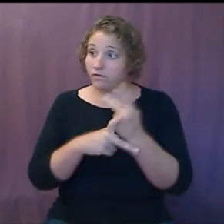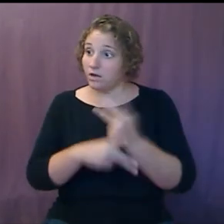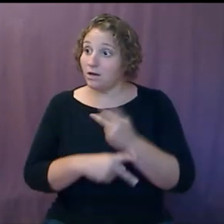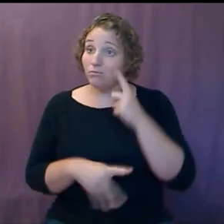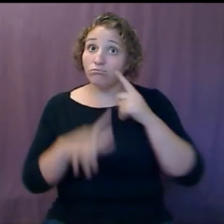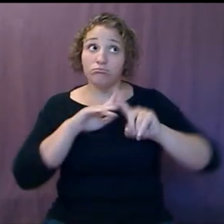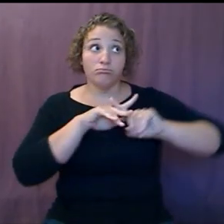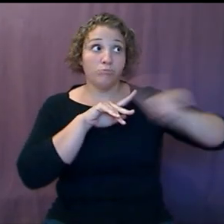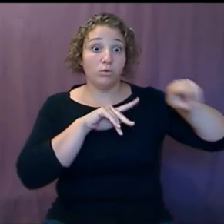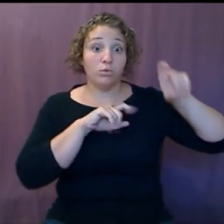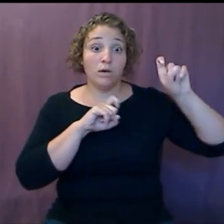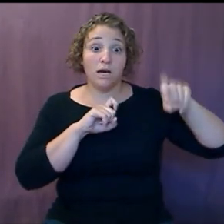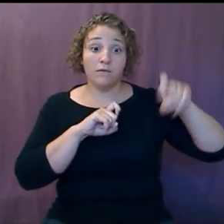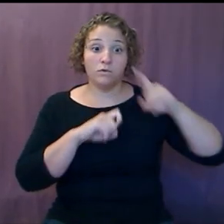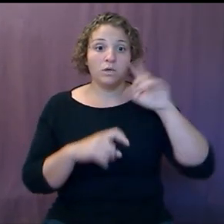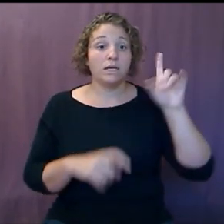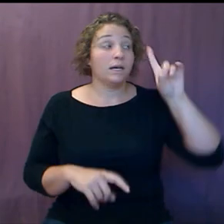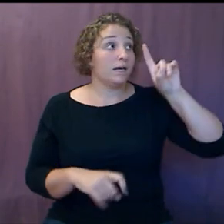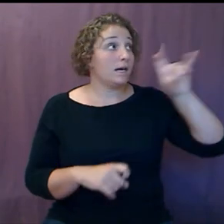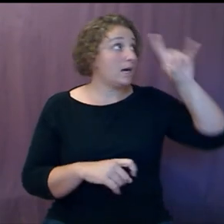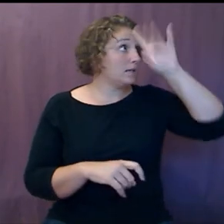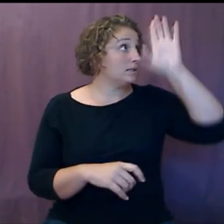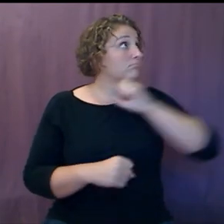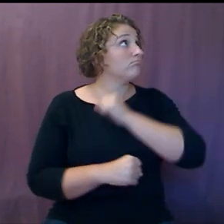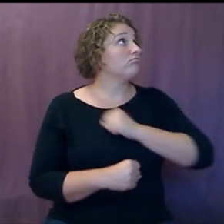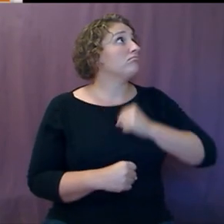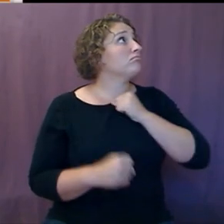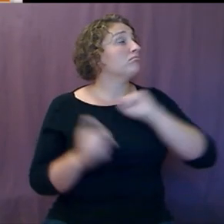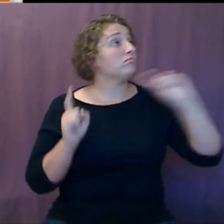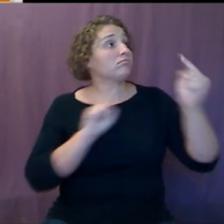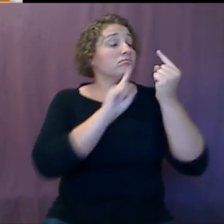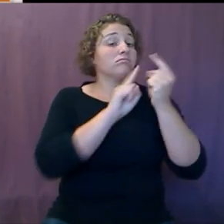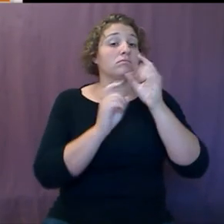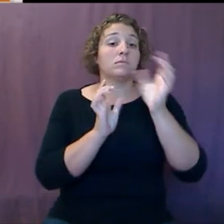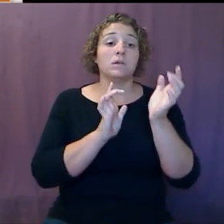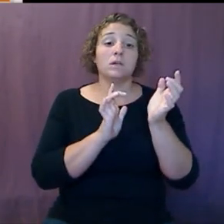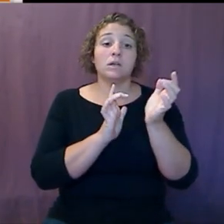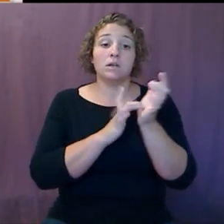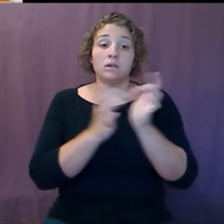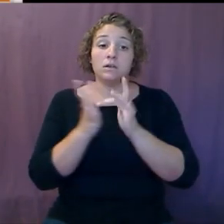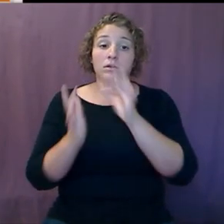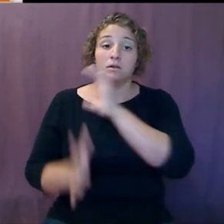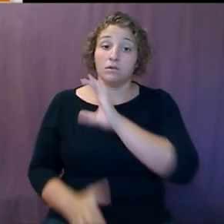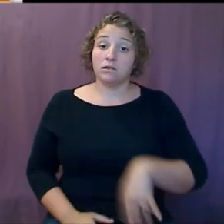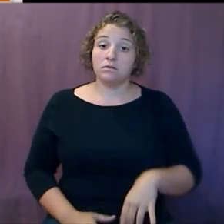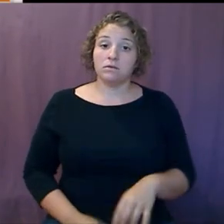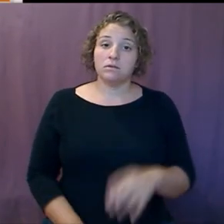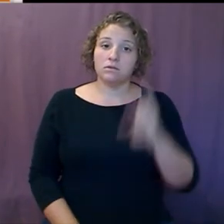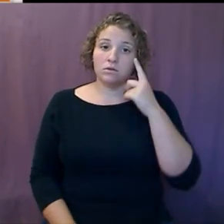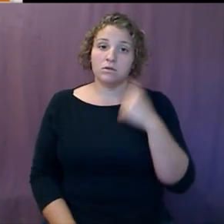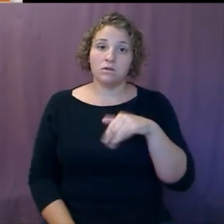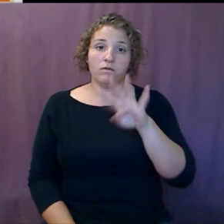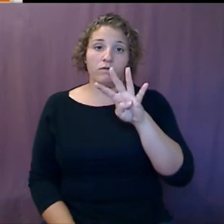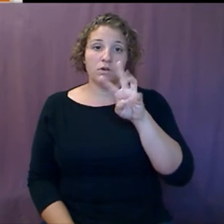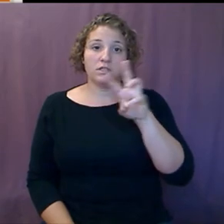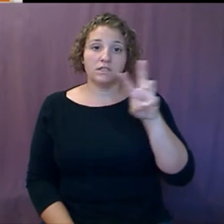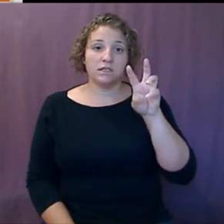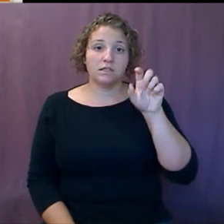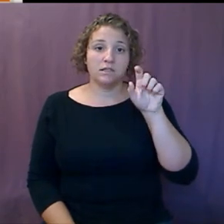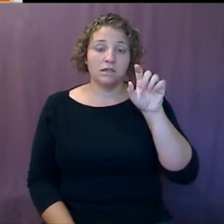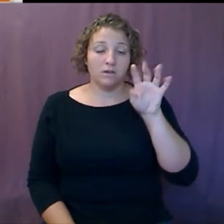and you need to repent and turn to Christ so as you can see there be lots of here's the website by the way four six six six four dot com